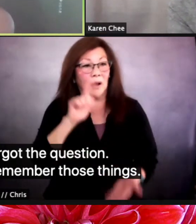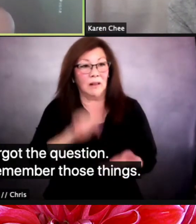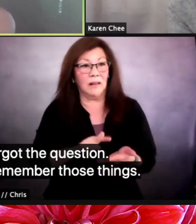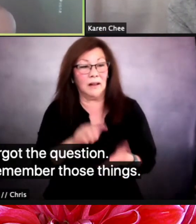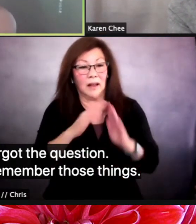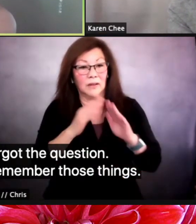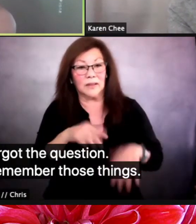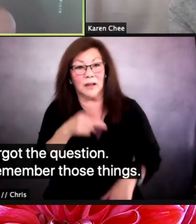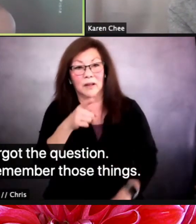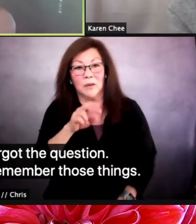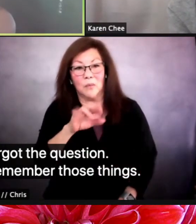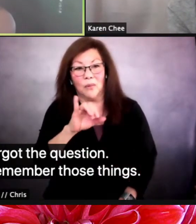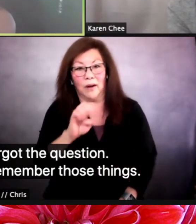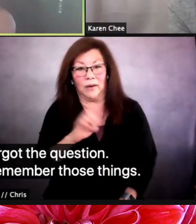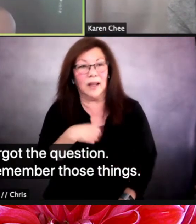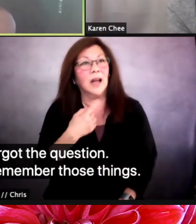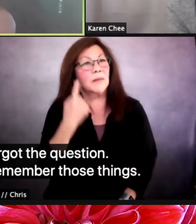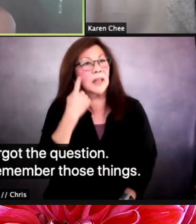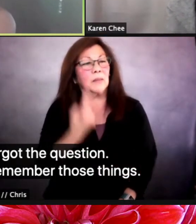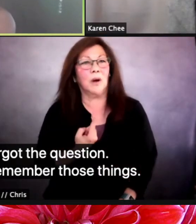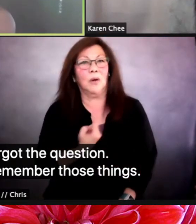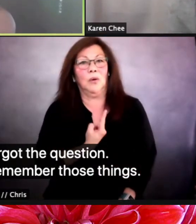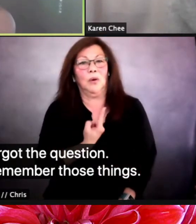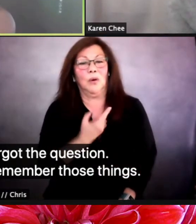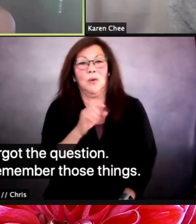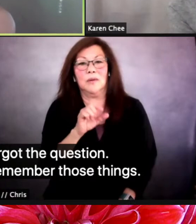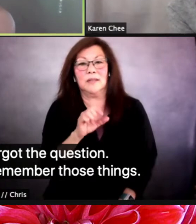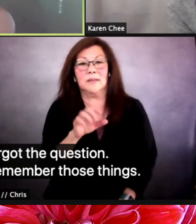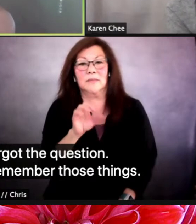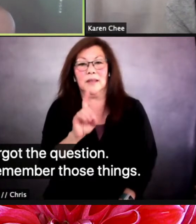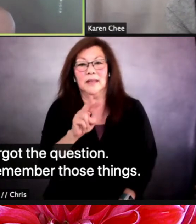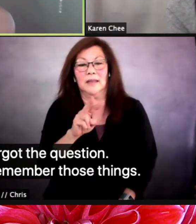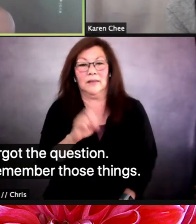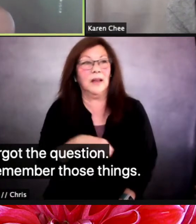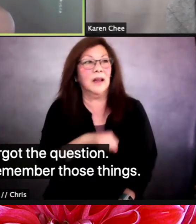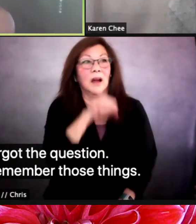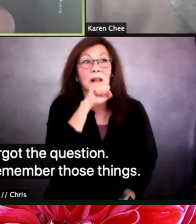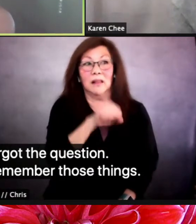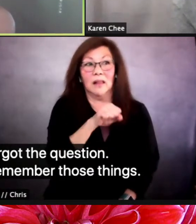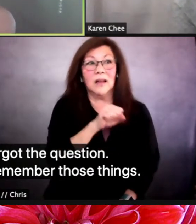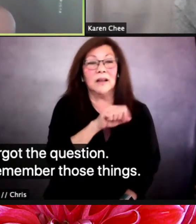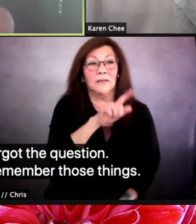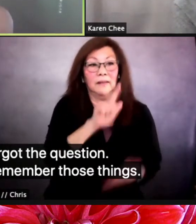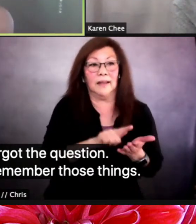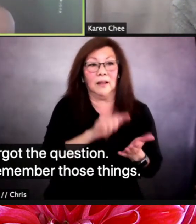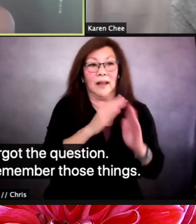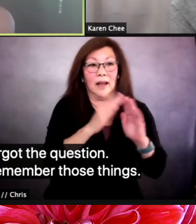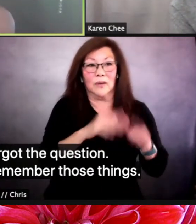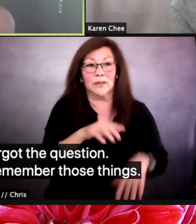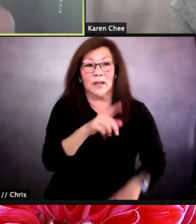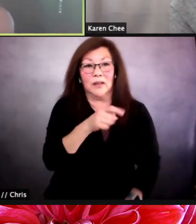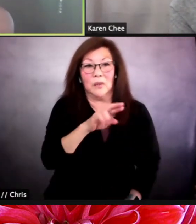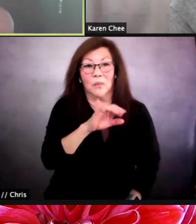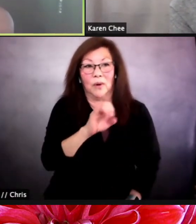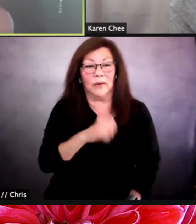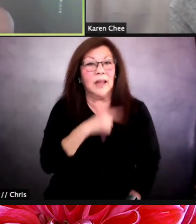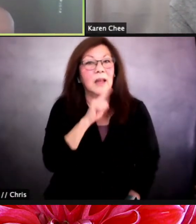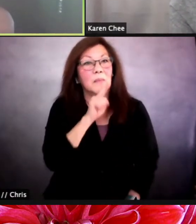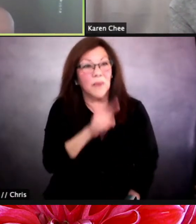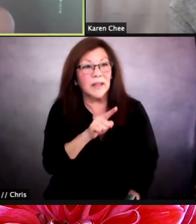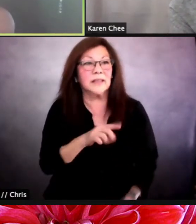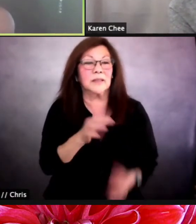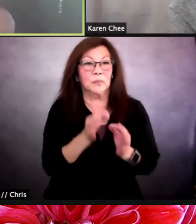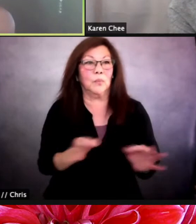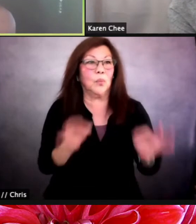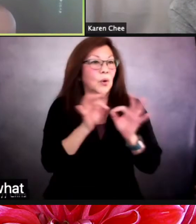say Lonesome Dove, which I just straight up love. And actually, I still love Little House on the Prairie. I think it's just important to, put it in context and put